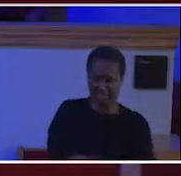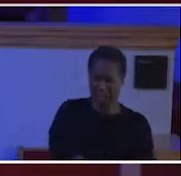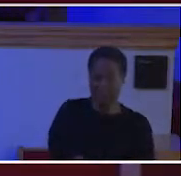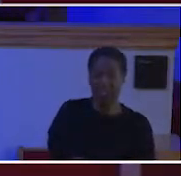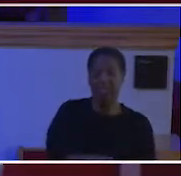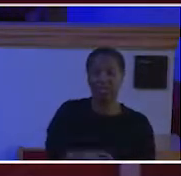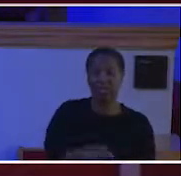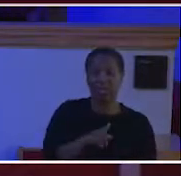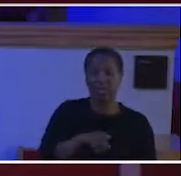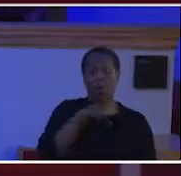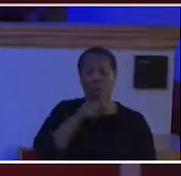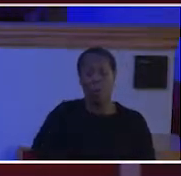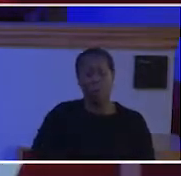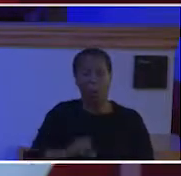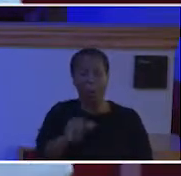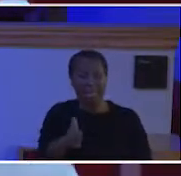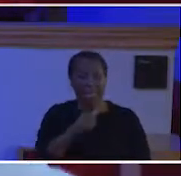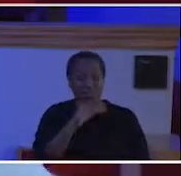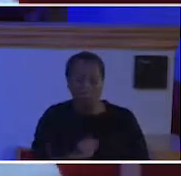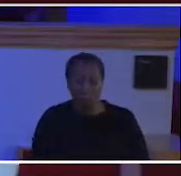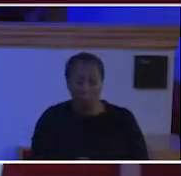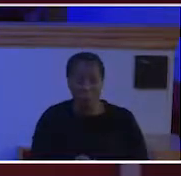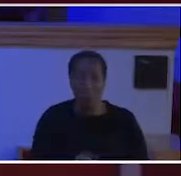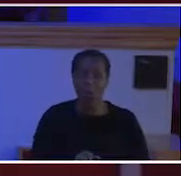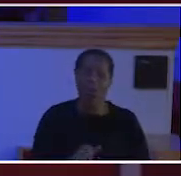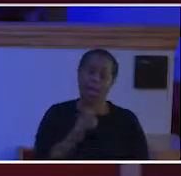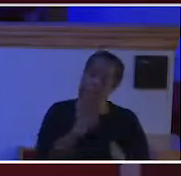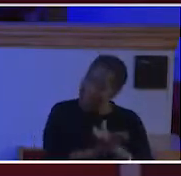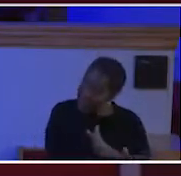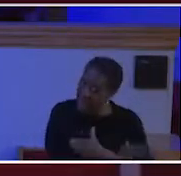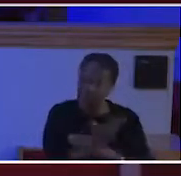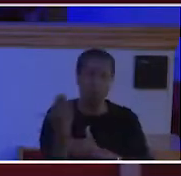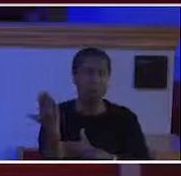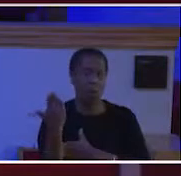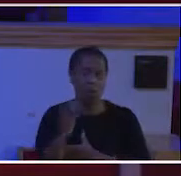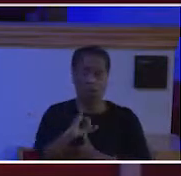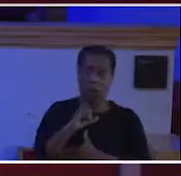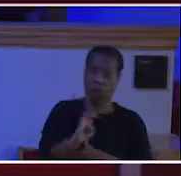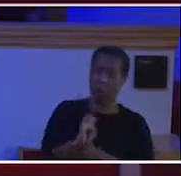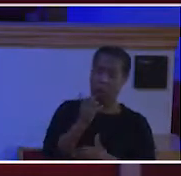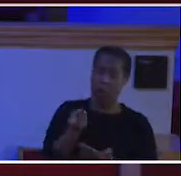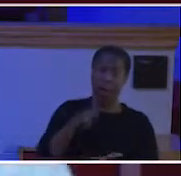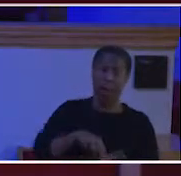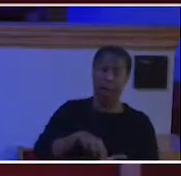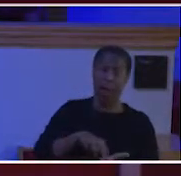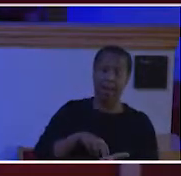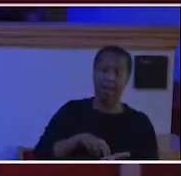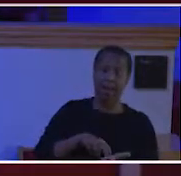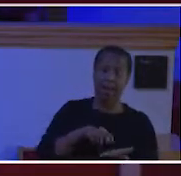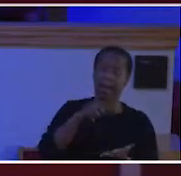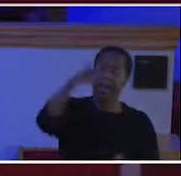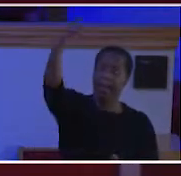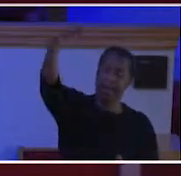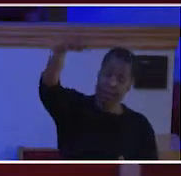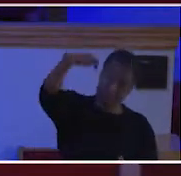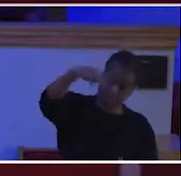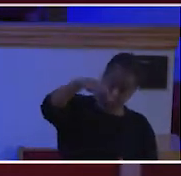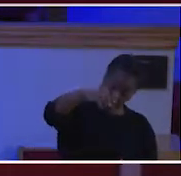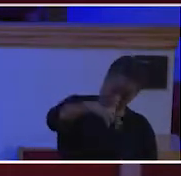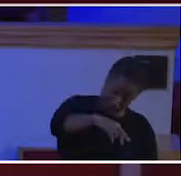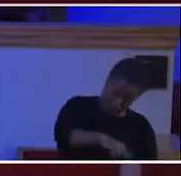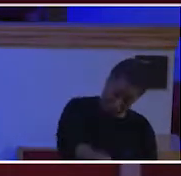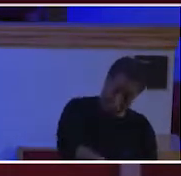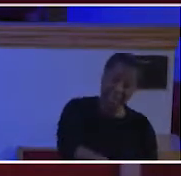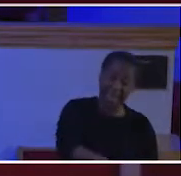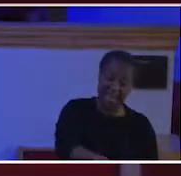So at 10 years old, every morning he had to get up and go to the bottom of the mountain